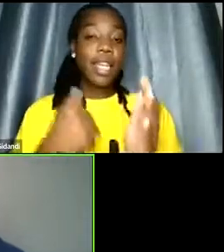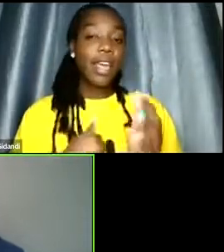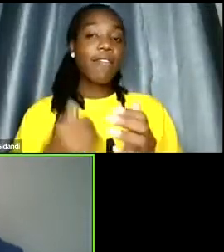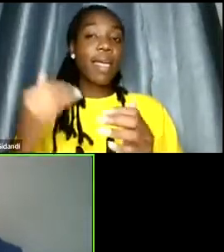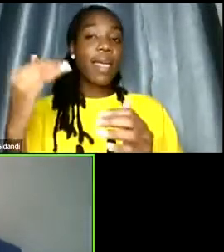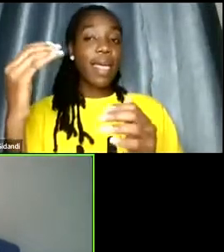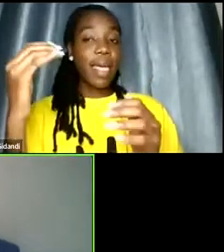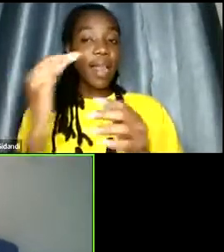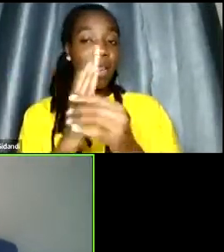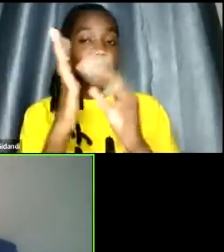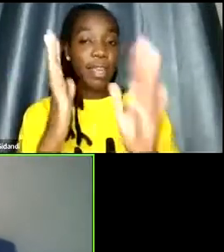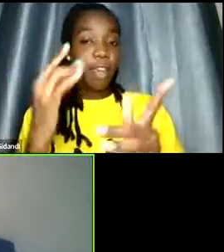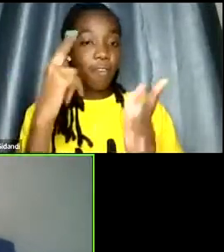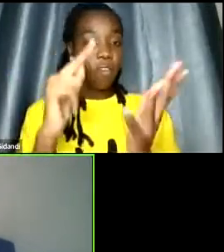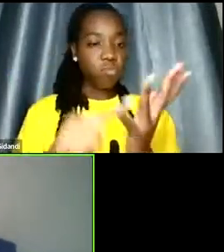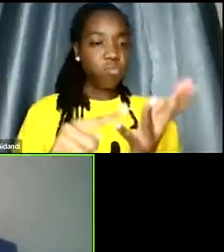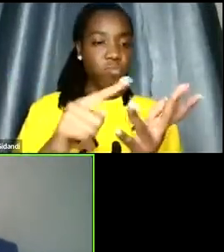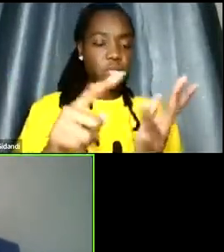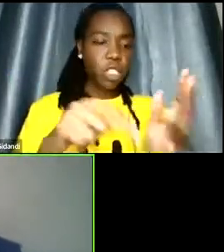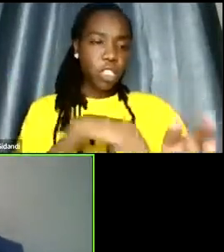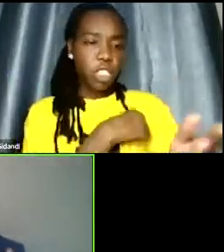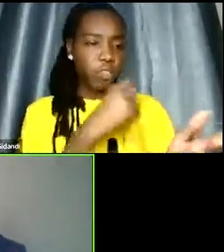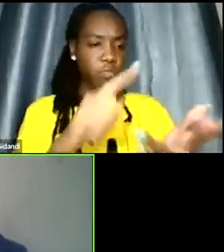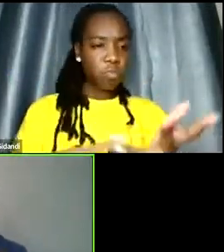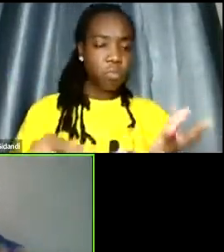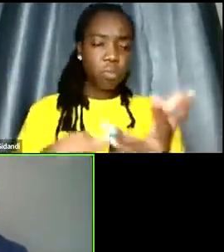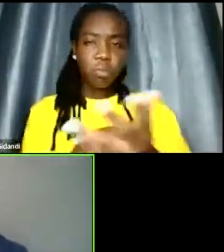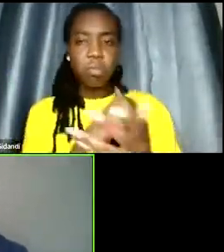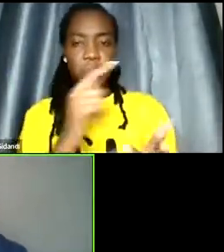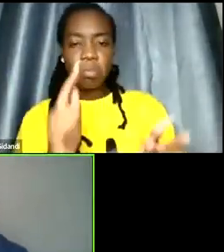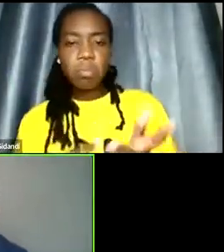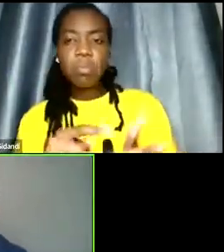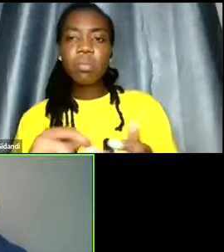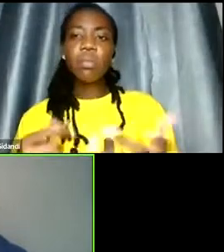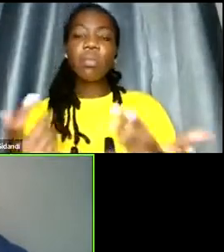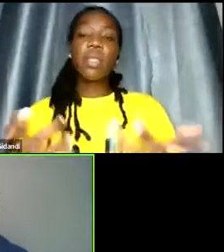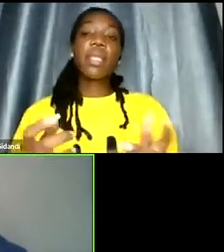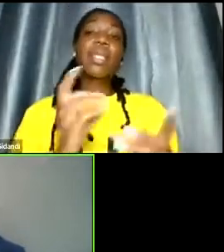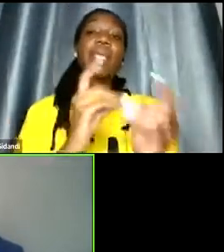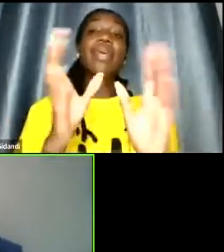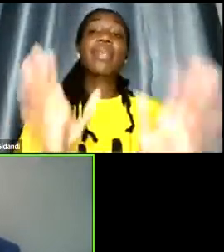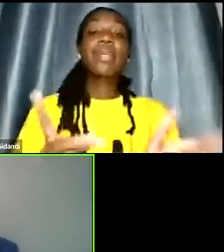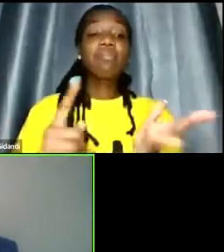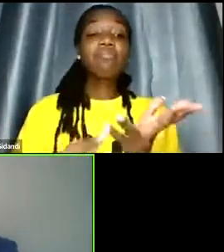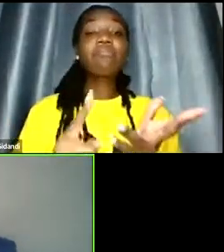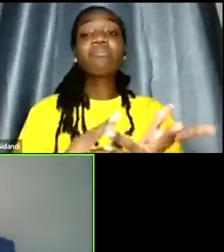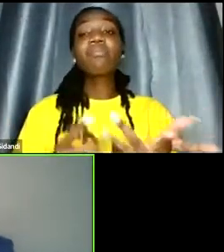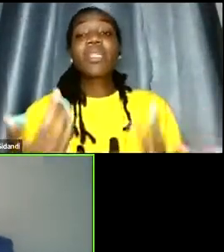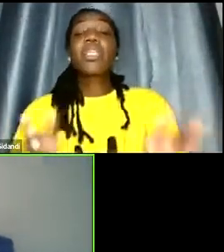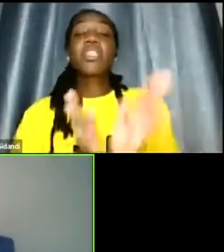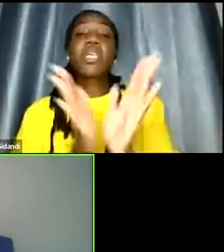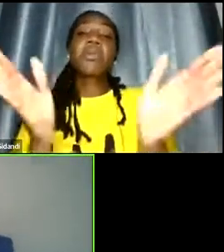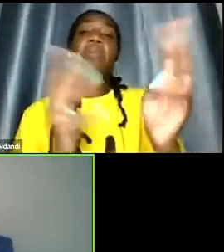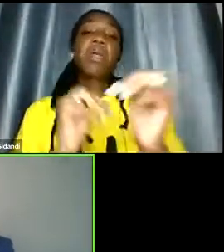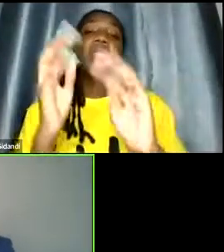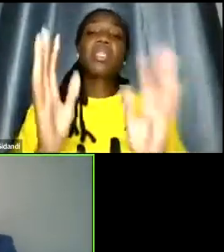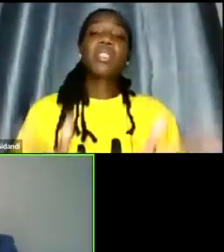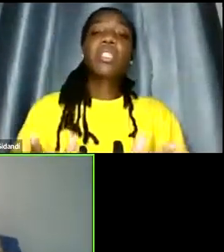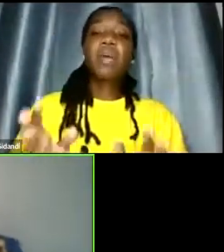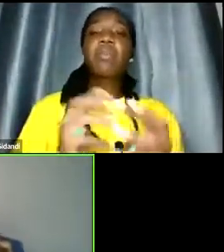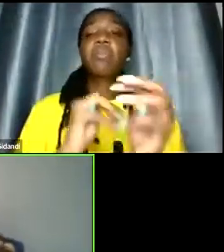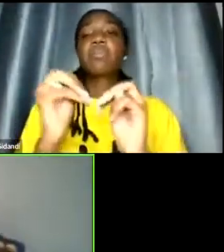of the other, chief this, chief that, chief the other, director this, director that, director the other, general manager this, general manager that, general manager the